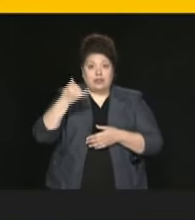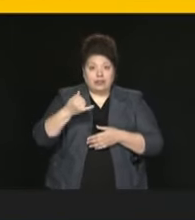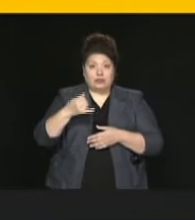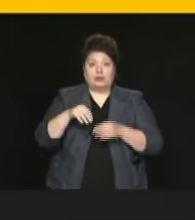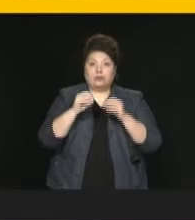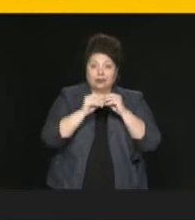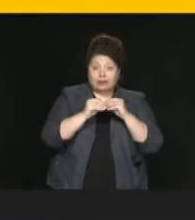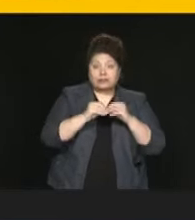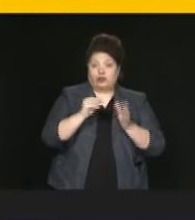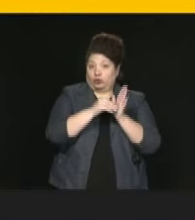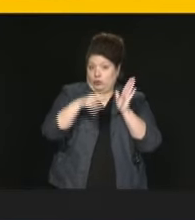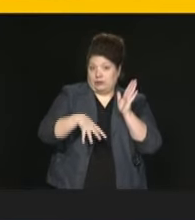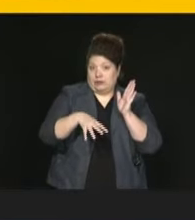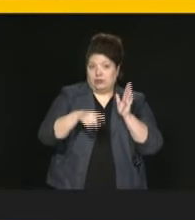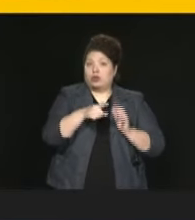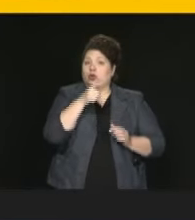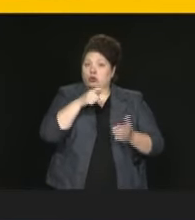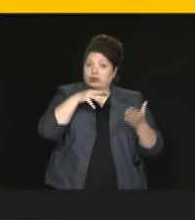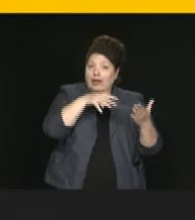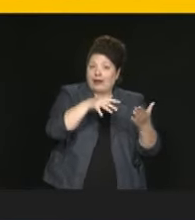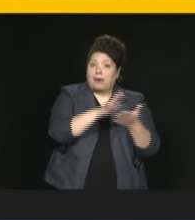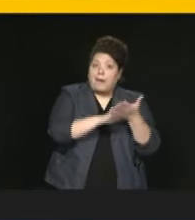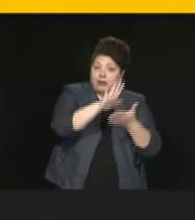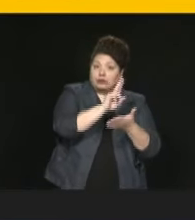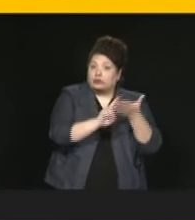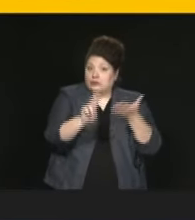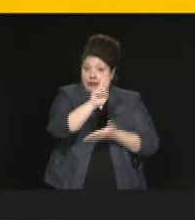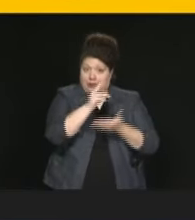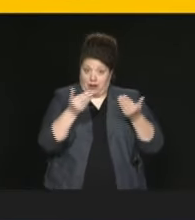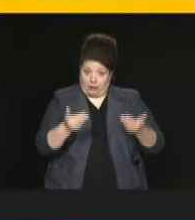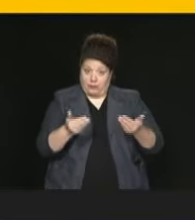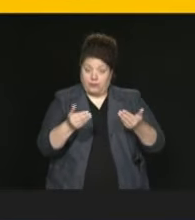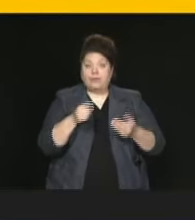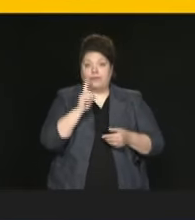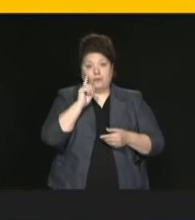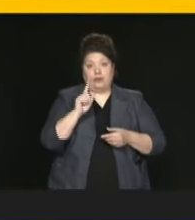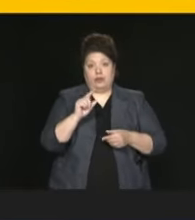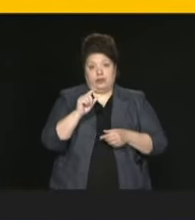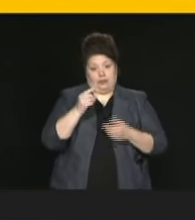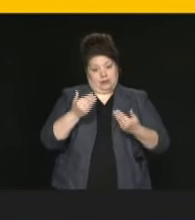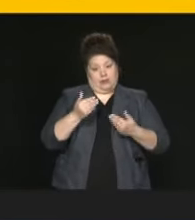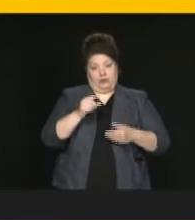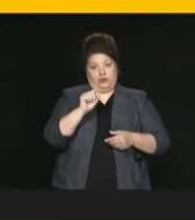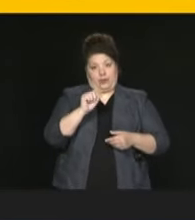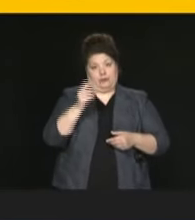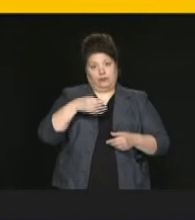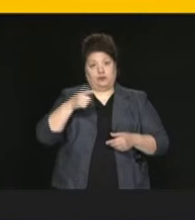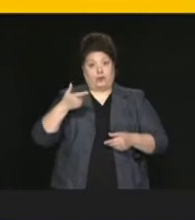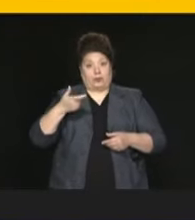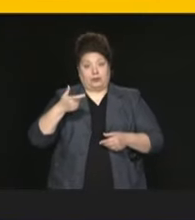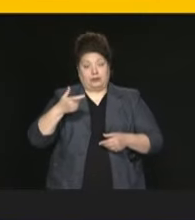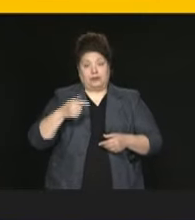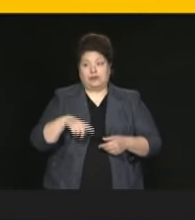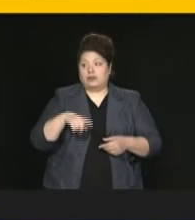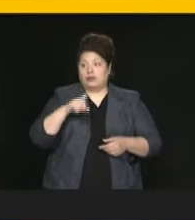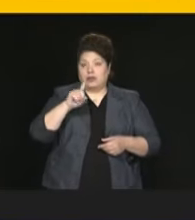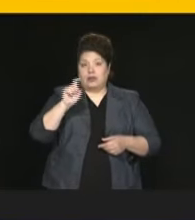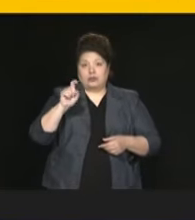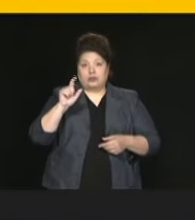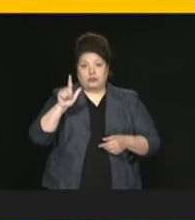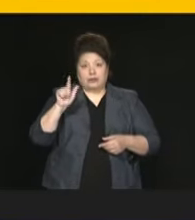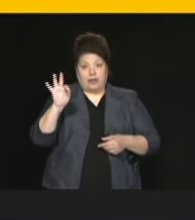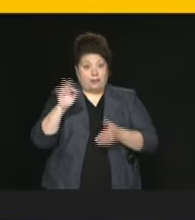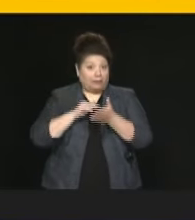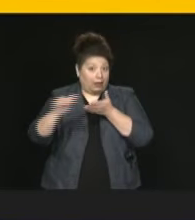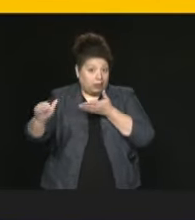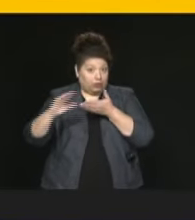level for the year 2020-2021, $129.9 million to respond to immediate needs when it comes